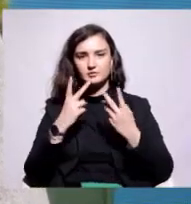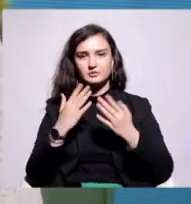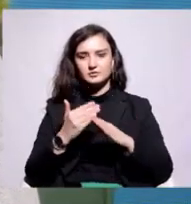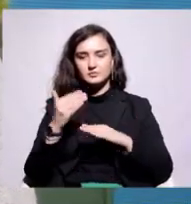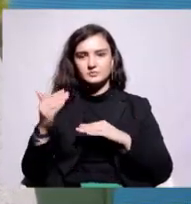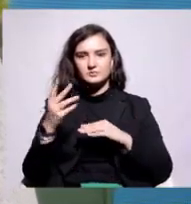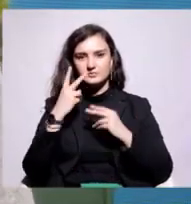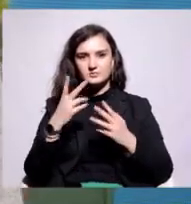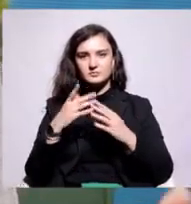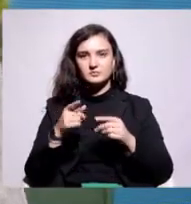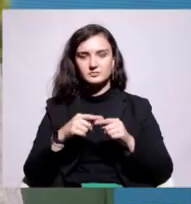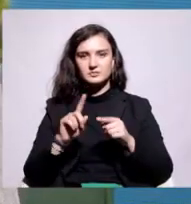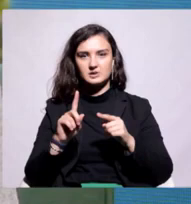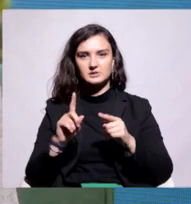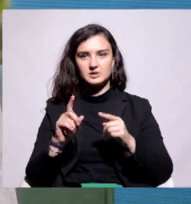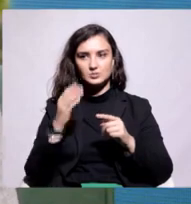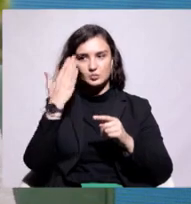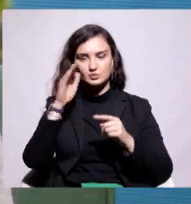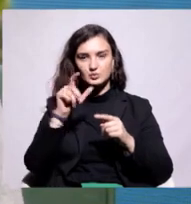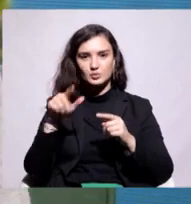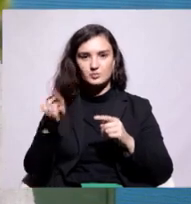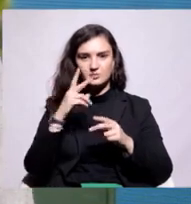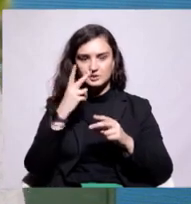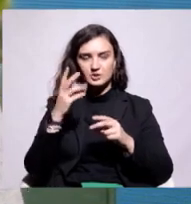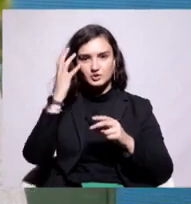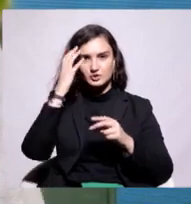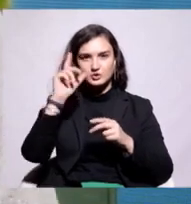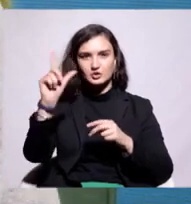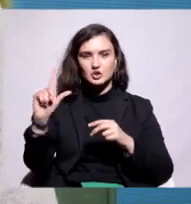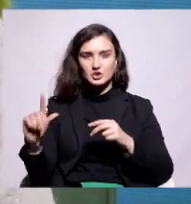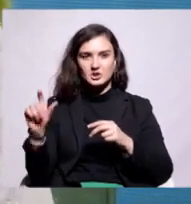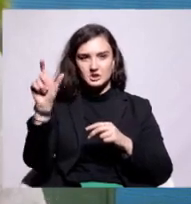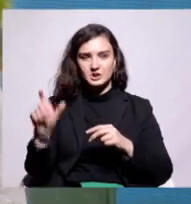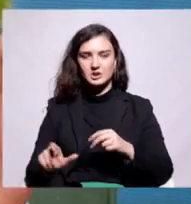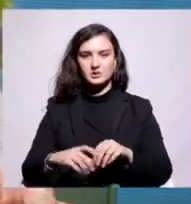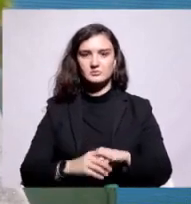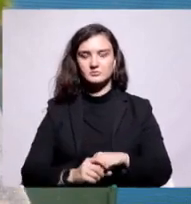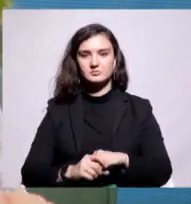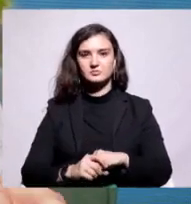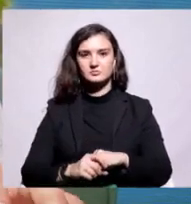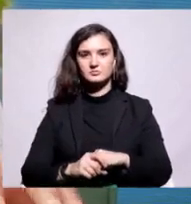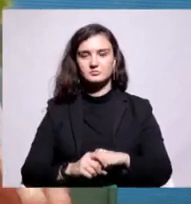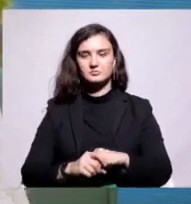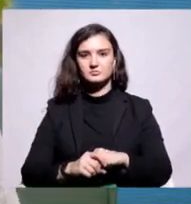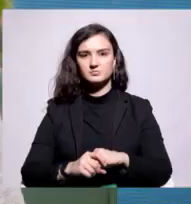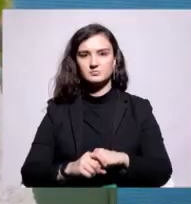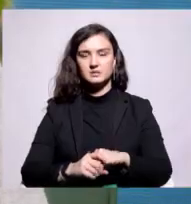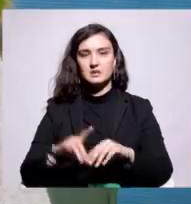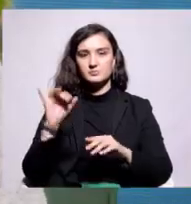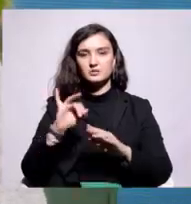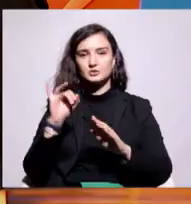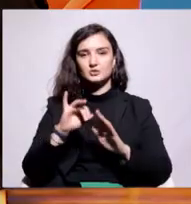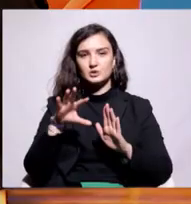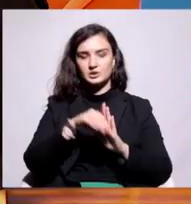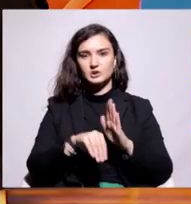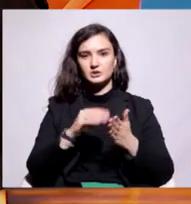it seems that the stranger might have been a ghost. Now, the town folk in the story